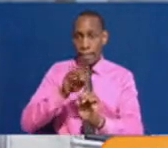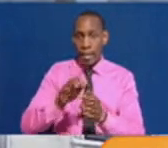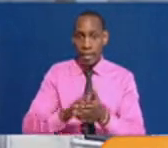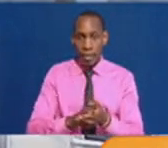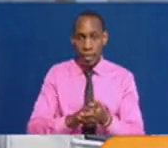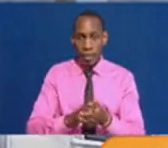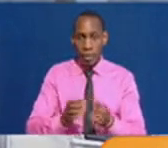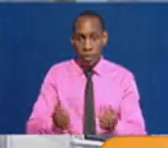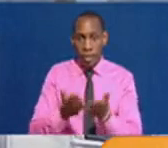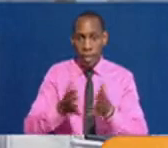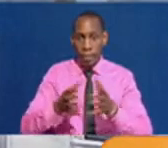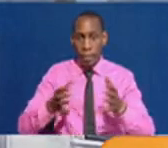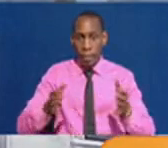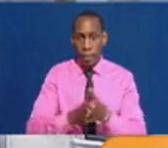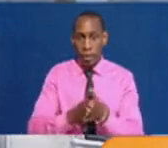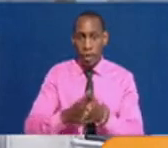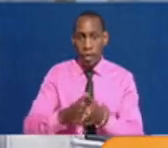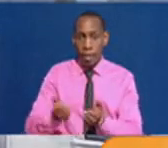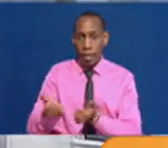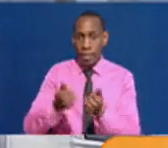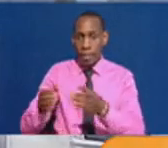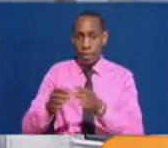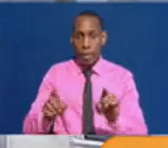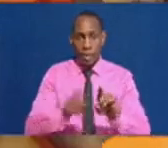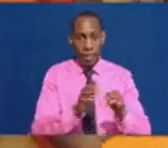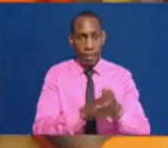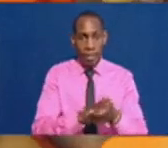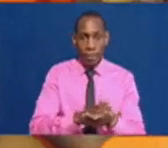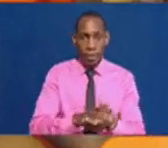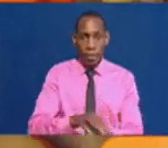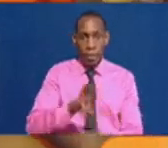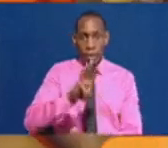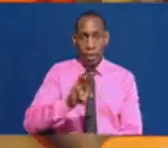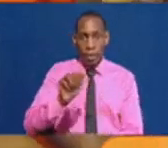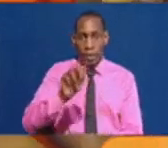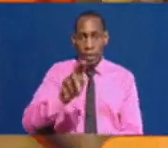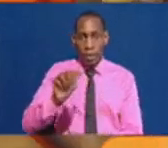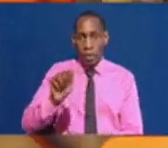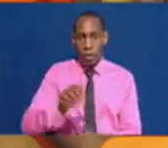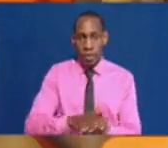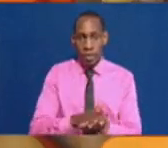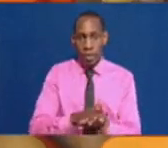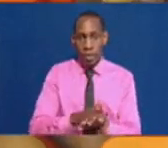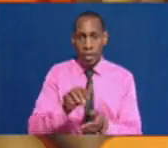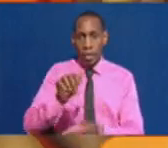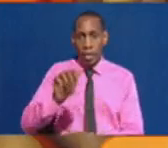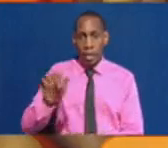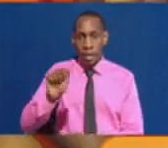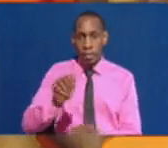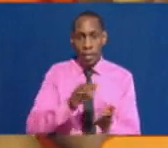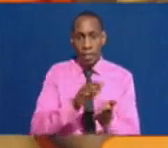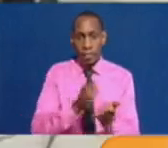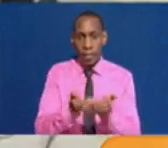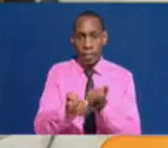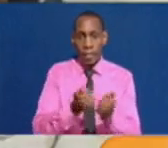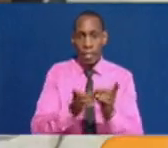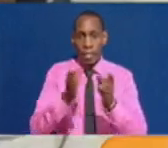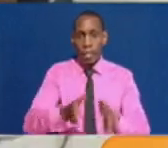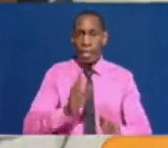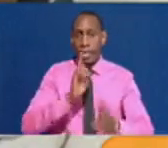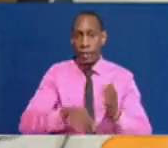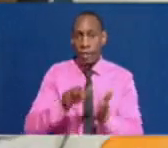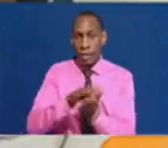up growth among small businesses. On her part, Elizabeth Wasuna, who's ABSA Business Banking Director, revealed that the